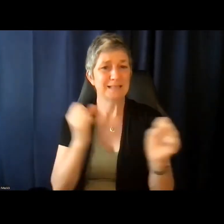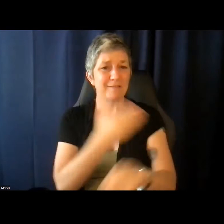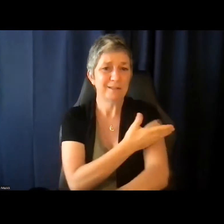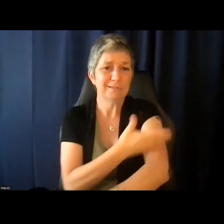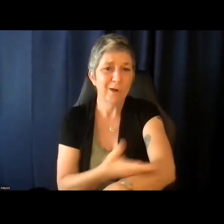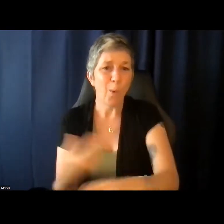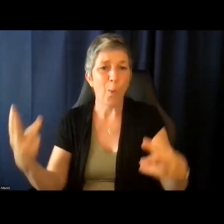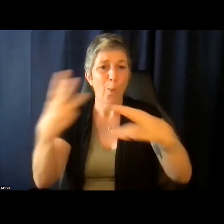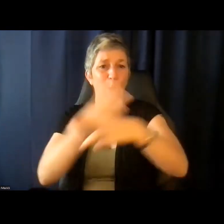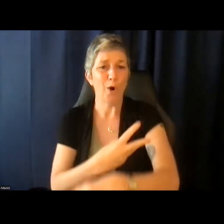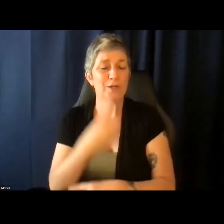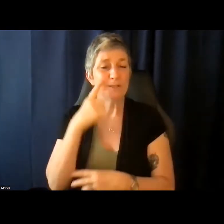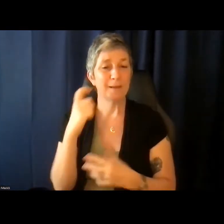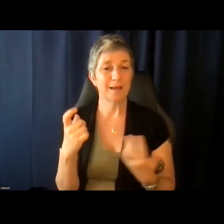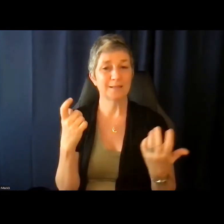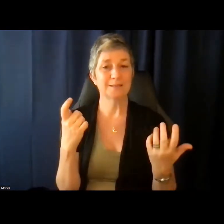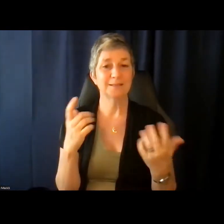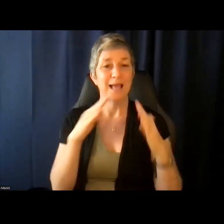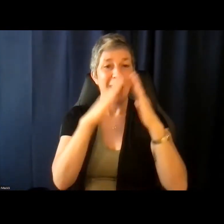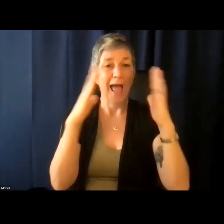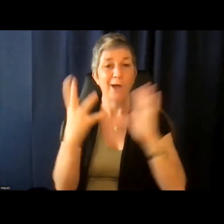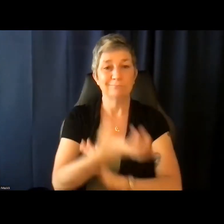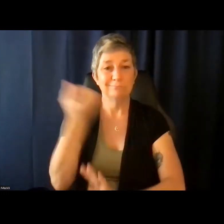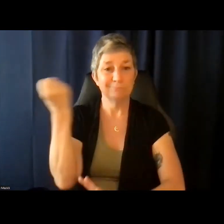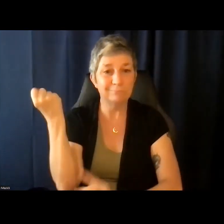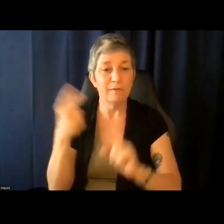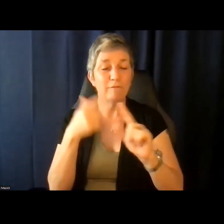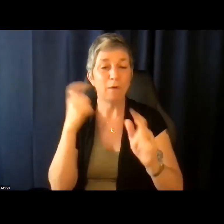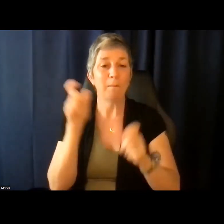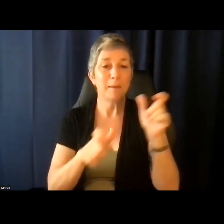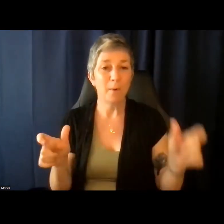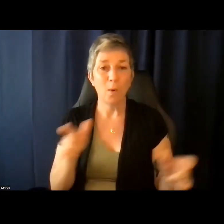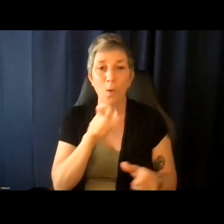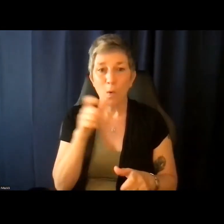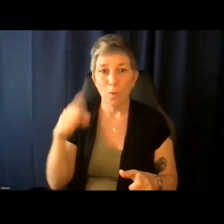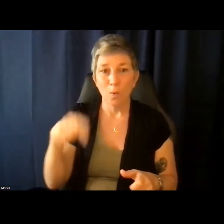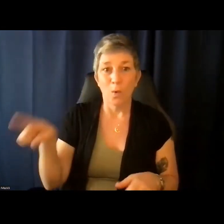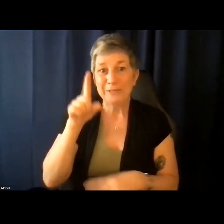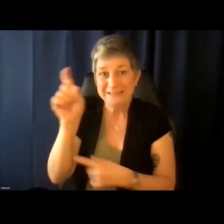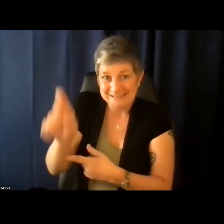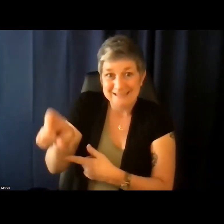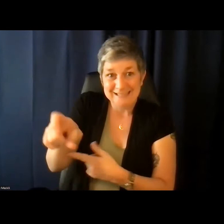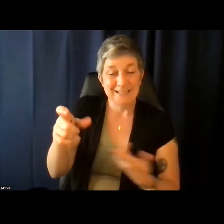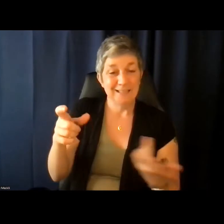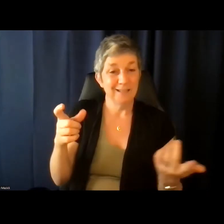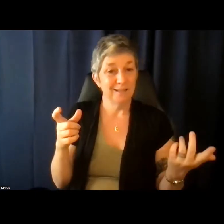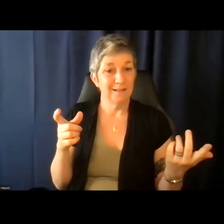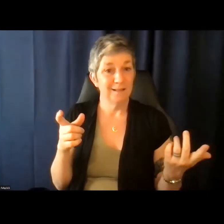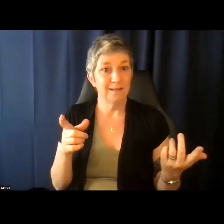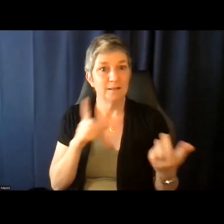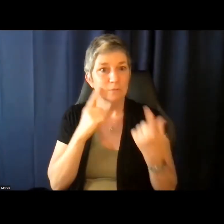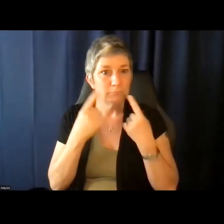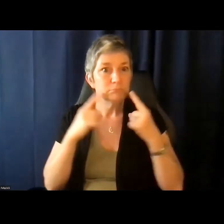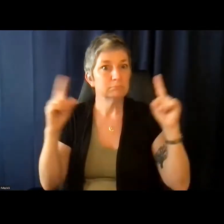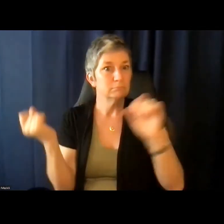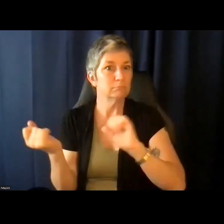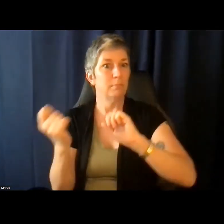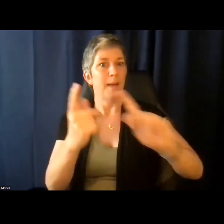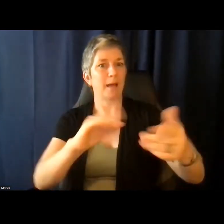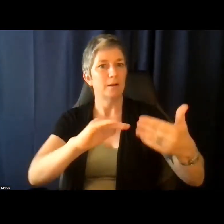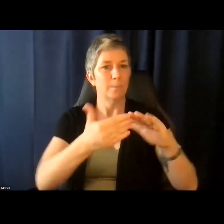take housing away from people who actually need that housing in order to successfully reenter